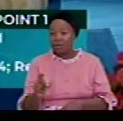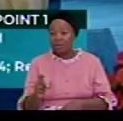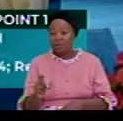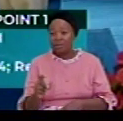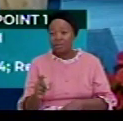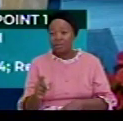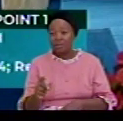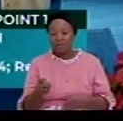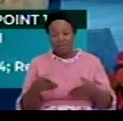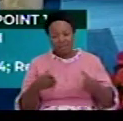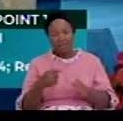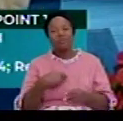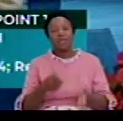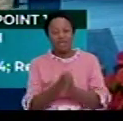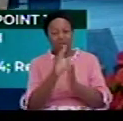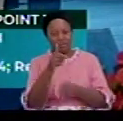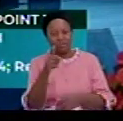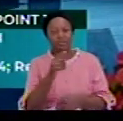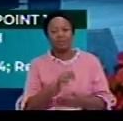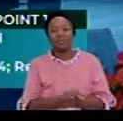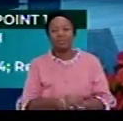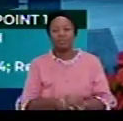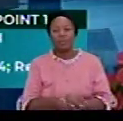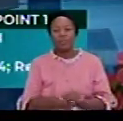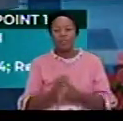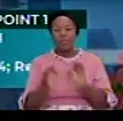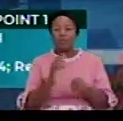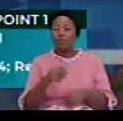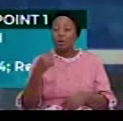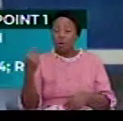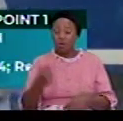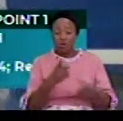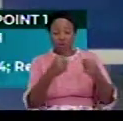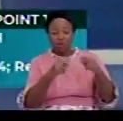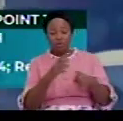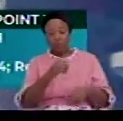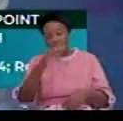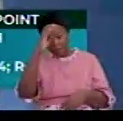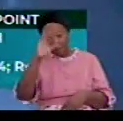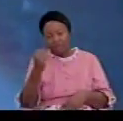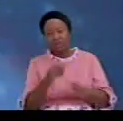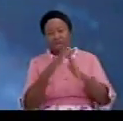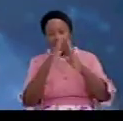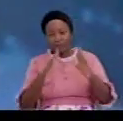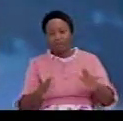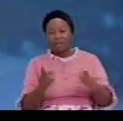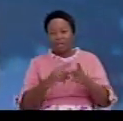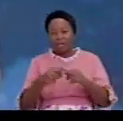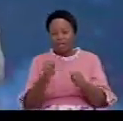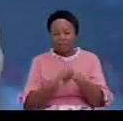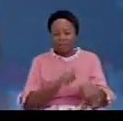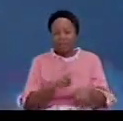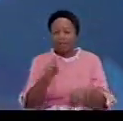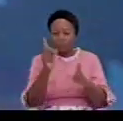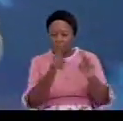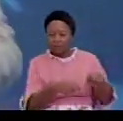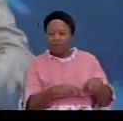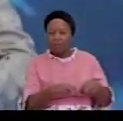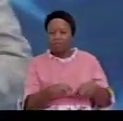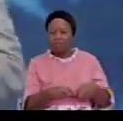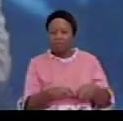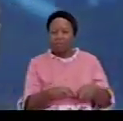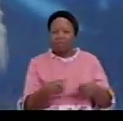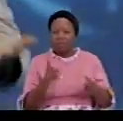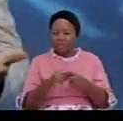Let me ask you. If you always come to a man's house and you always, every time you come, they feed